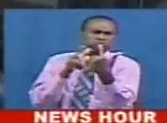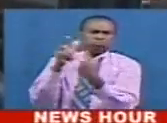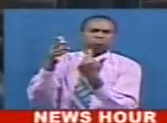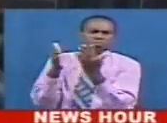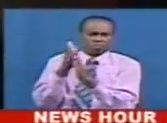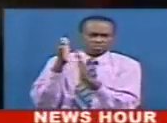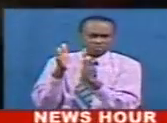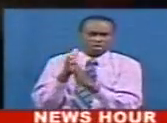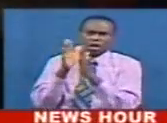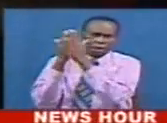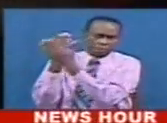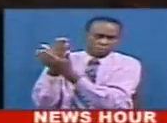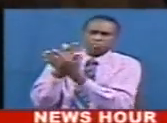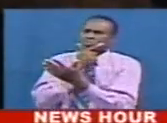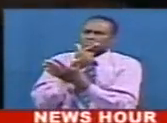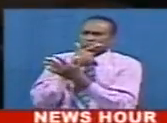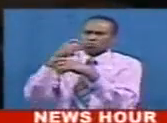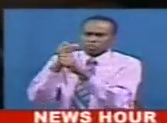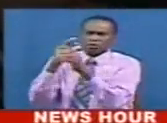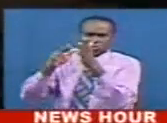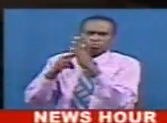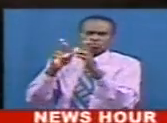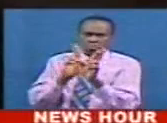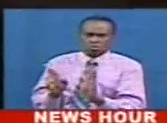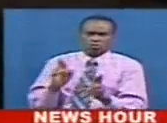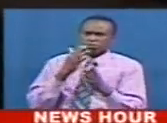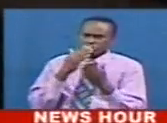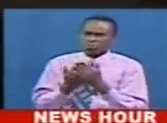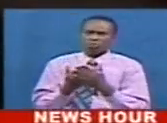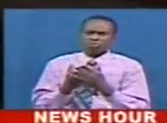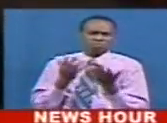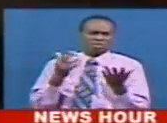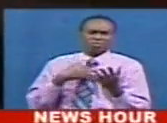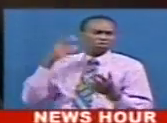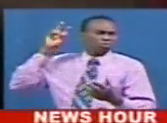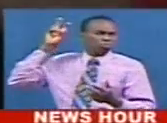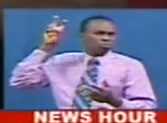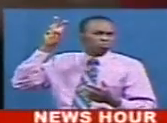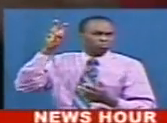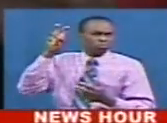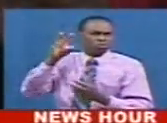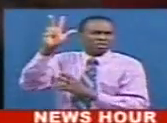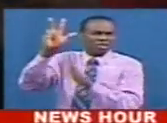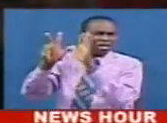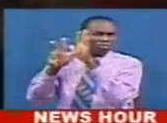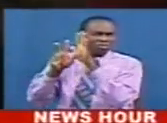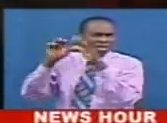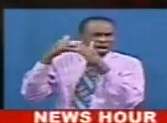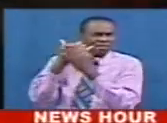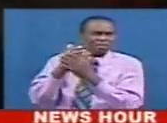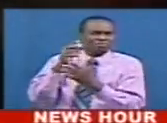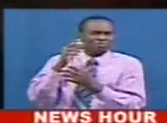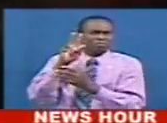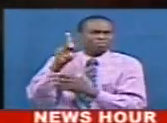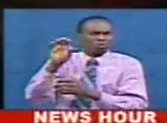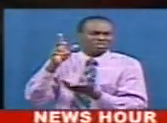is a Obequanamay. What could be a bad travel, a babadrubia, a massamai? I dread this road because of the traffic, which